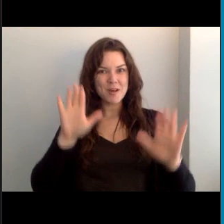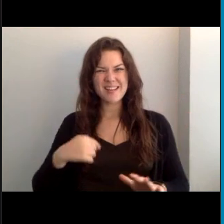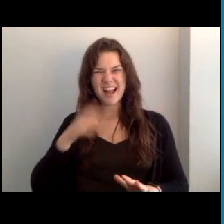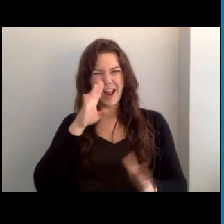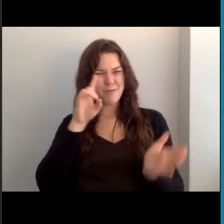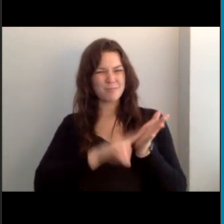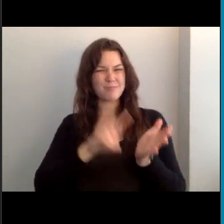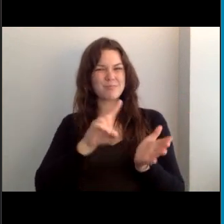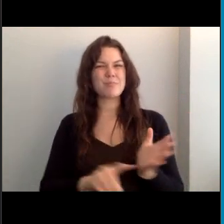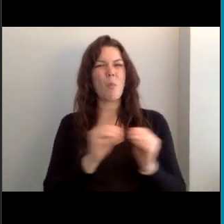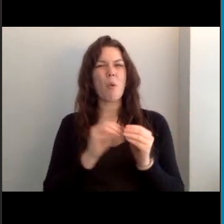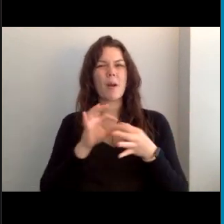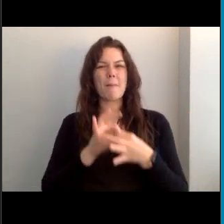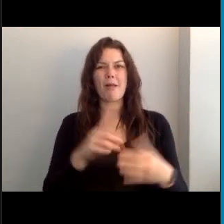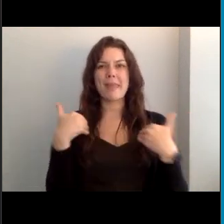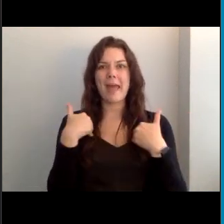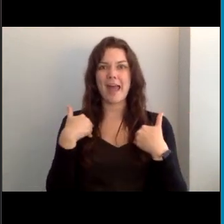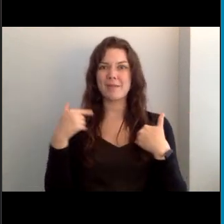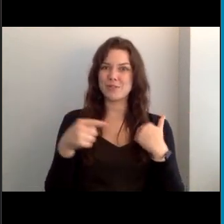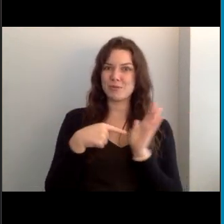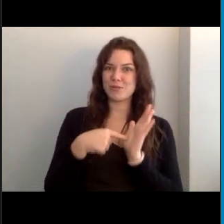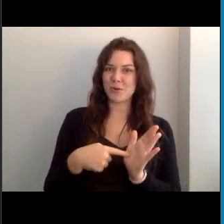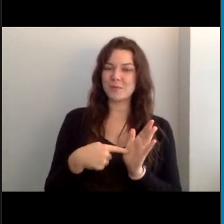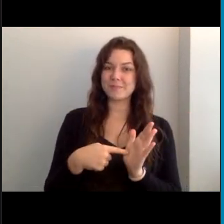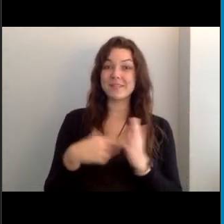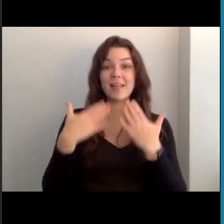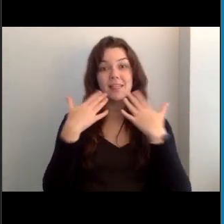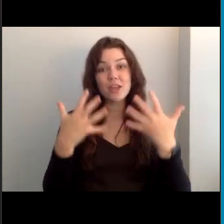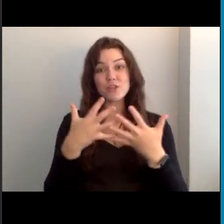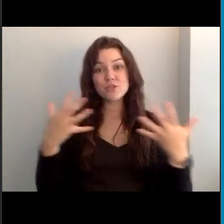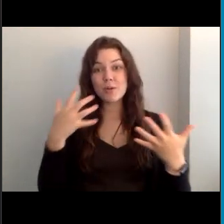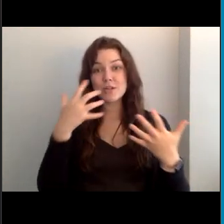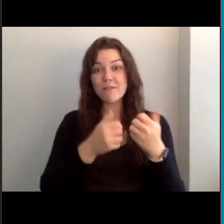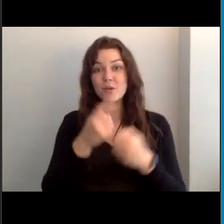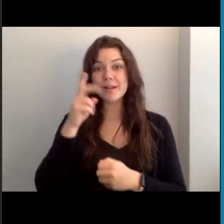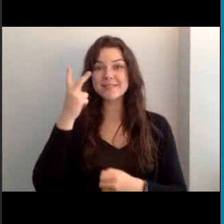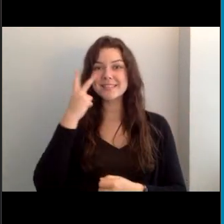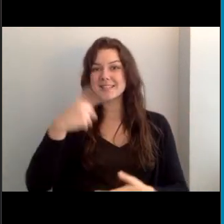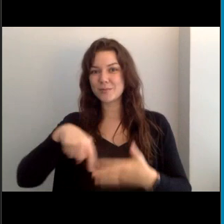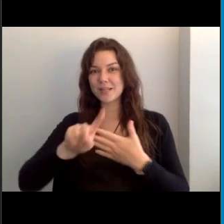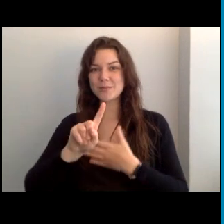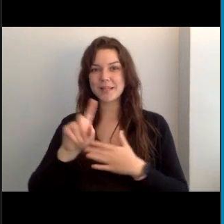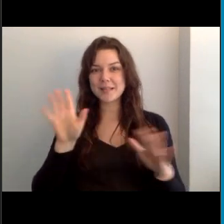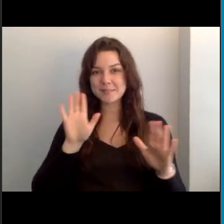because you showed some amazing creatures. So thanks so much to everyone, and we will see you next week.